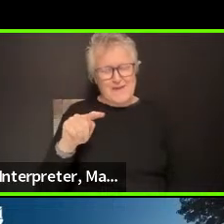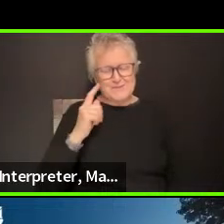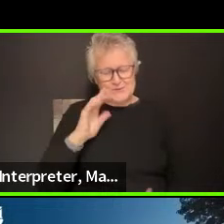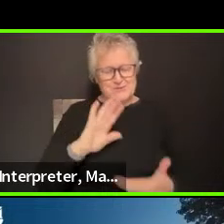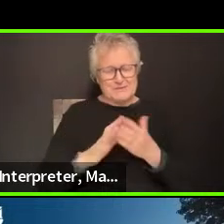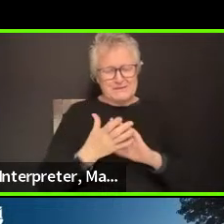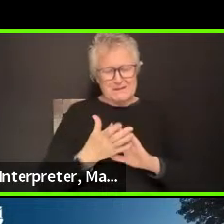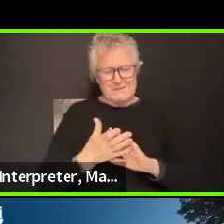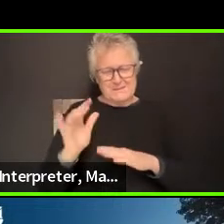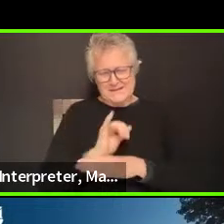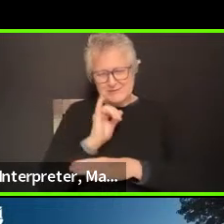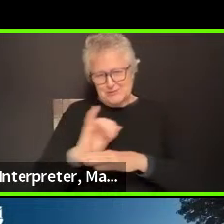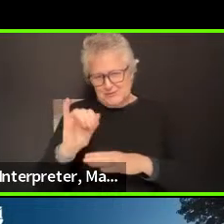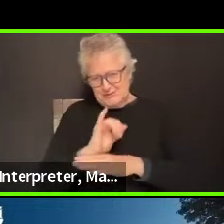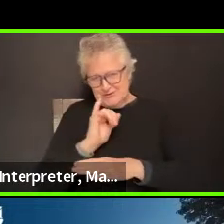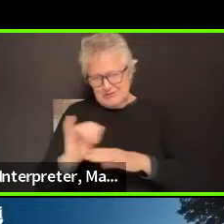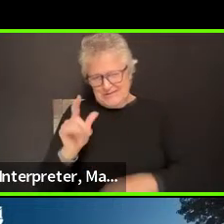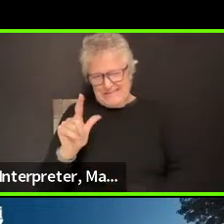that we need